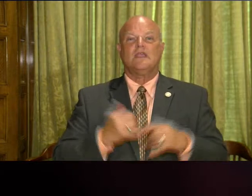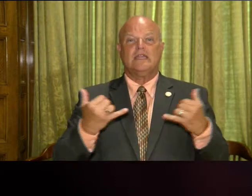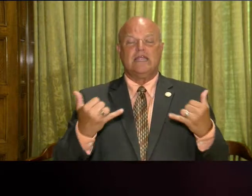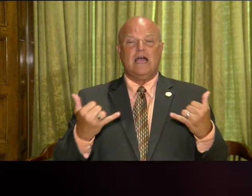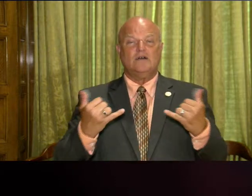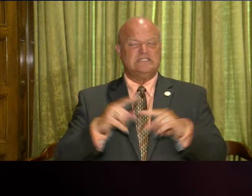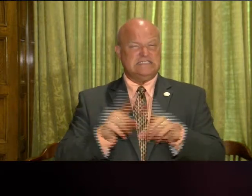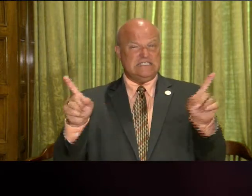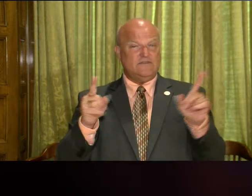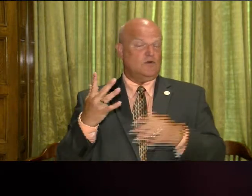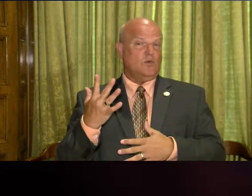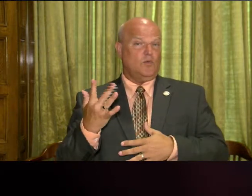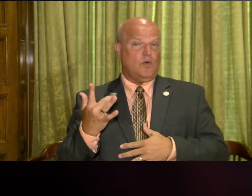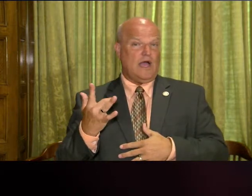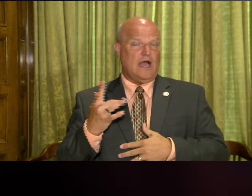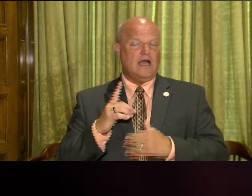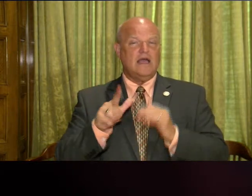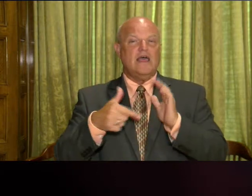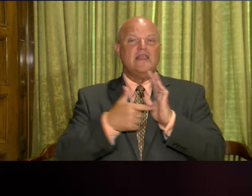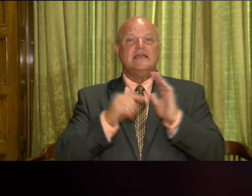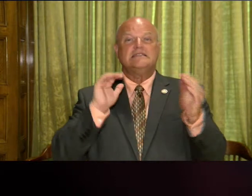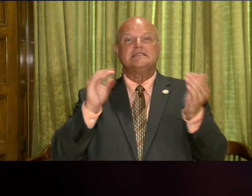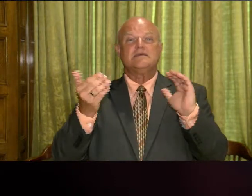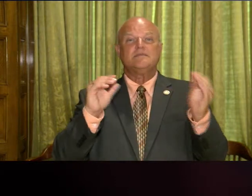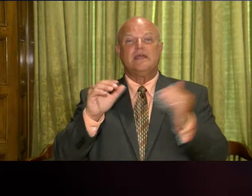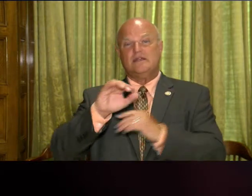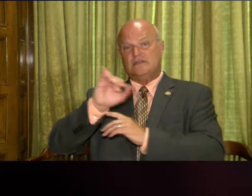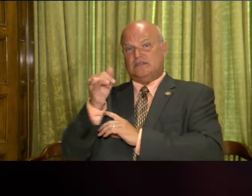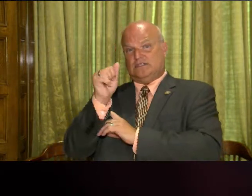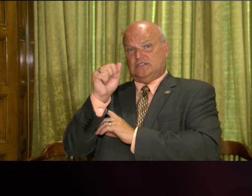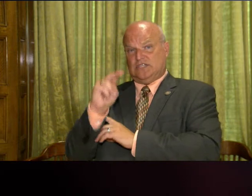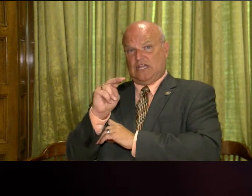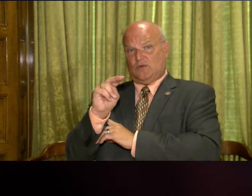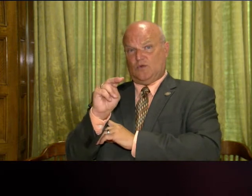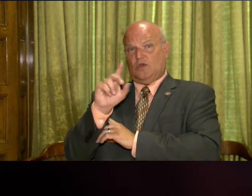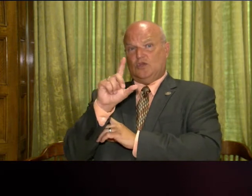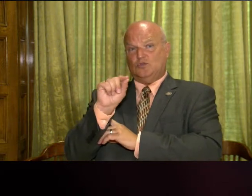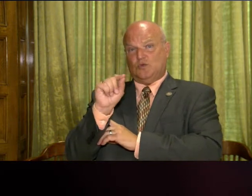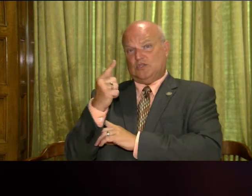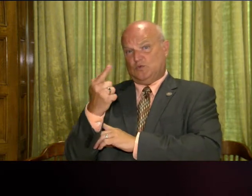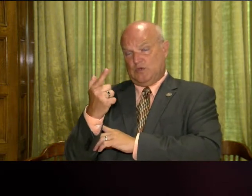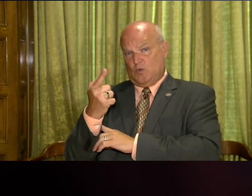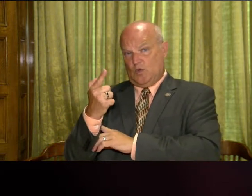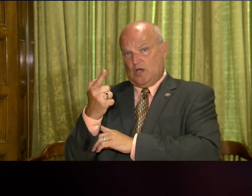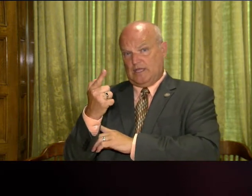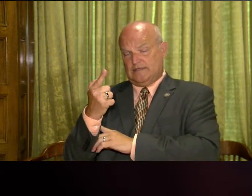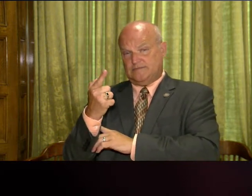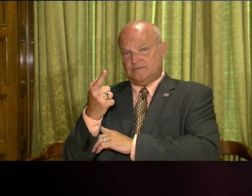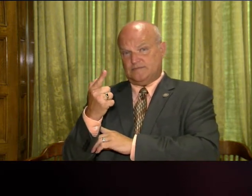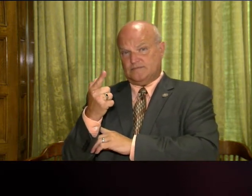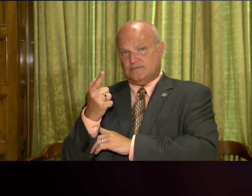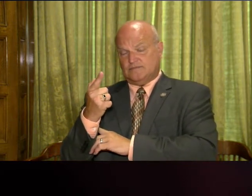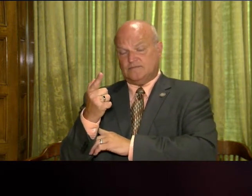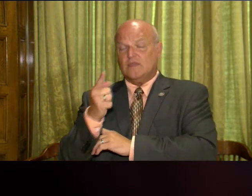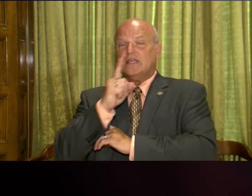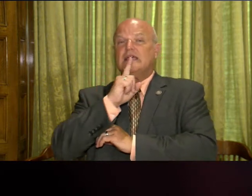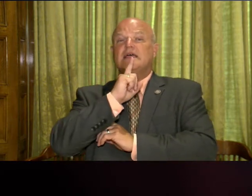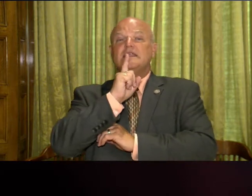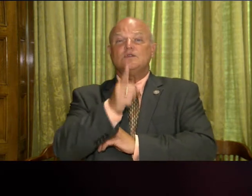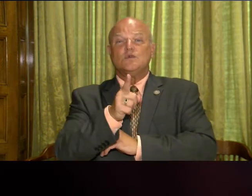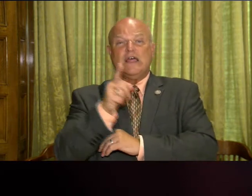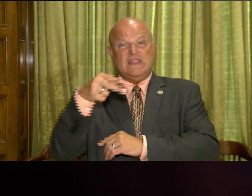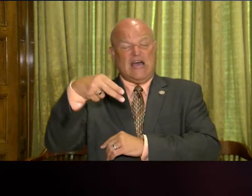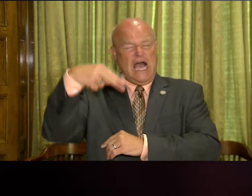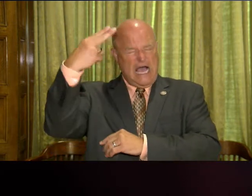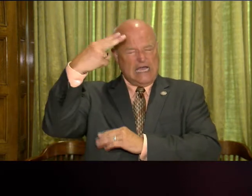is different because this compares January of 2021 in the dark, which is really